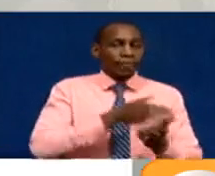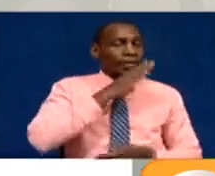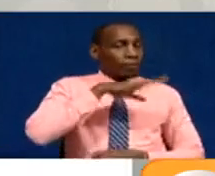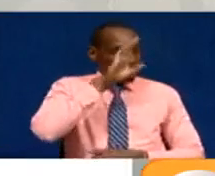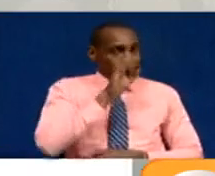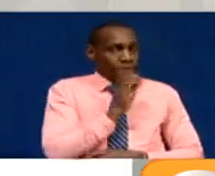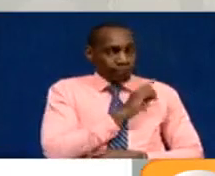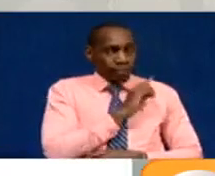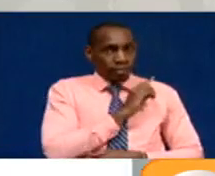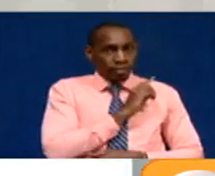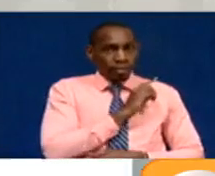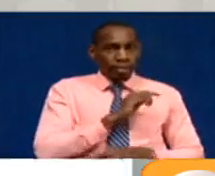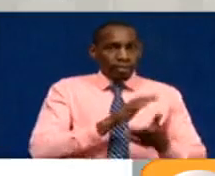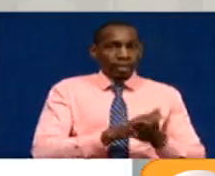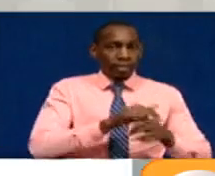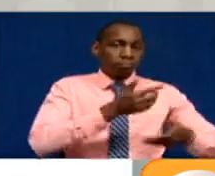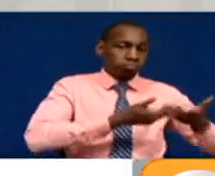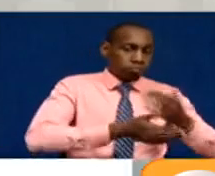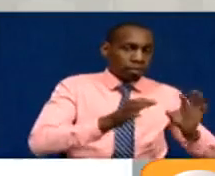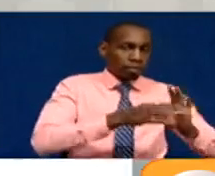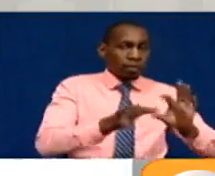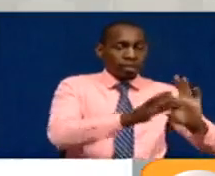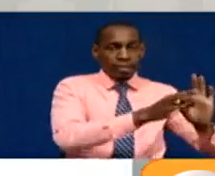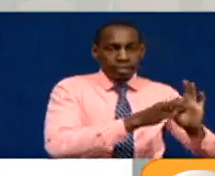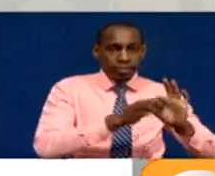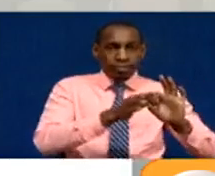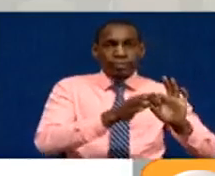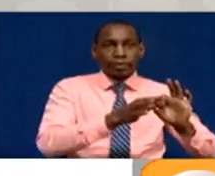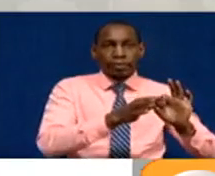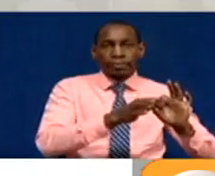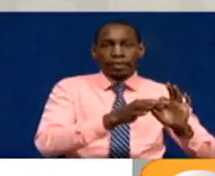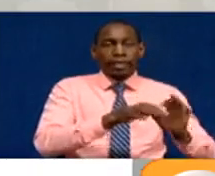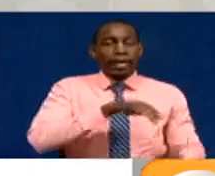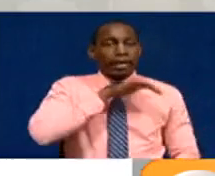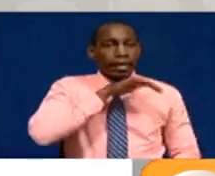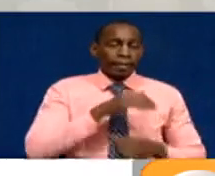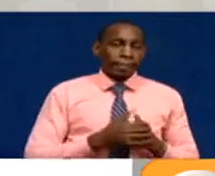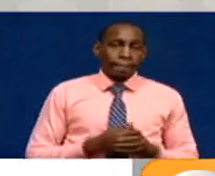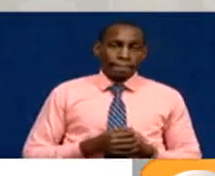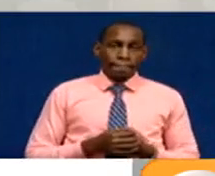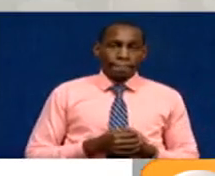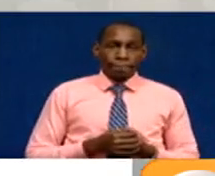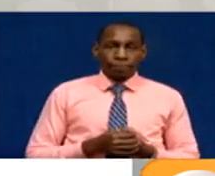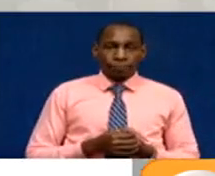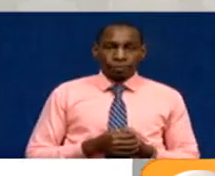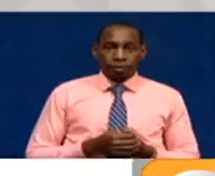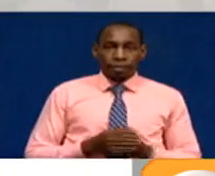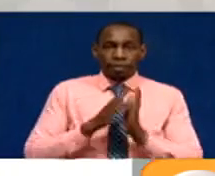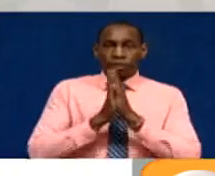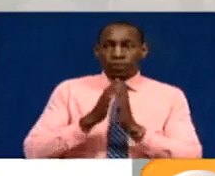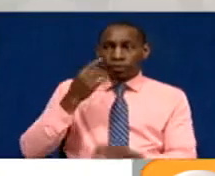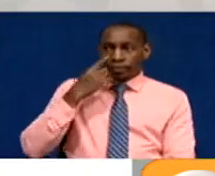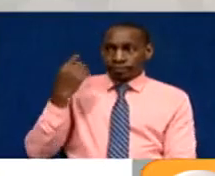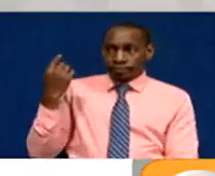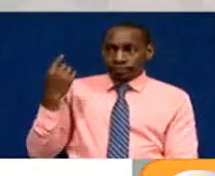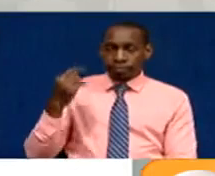for disappointment through his association with Azimio presidential flag bearer Raila Odinga. From Mwingi, here's our